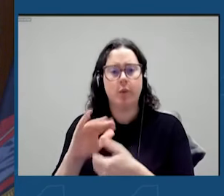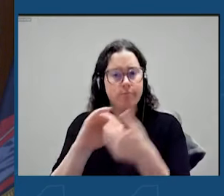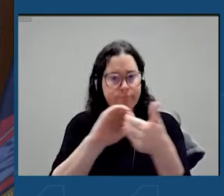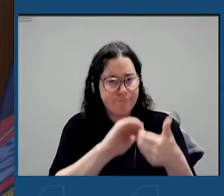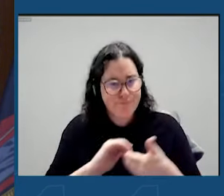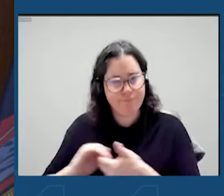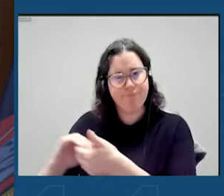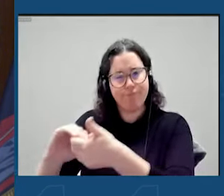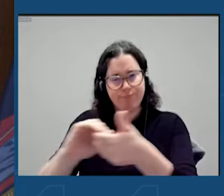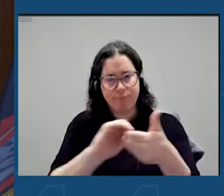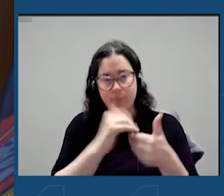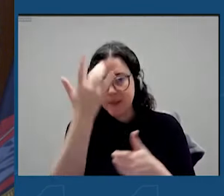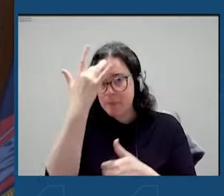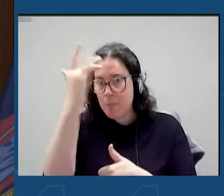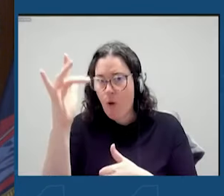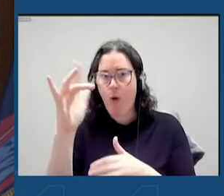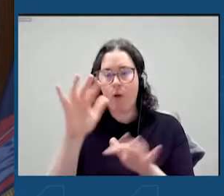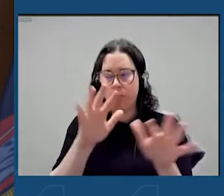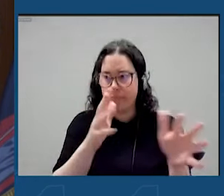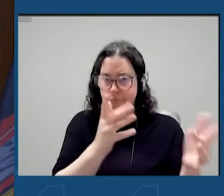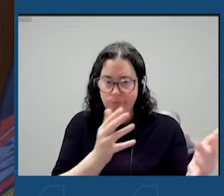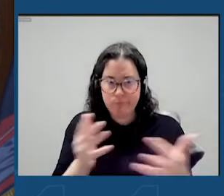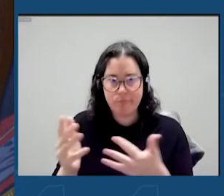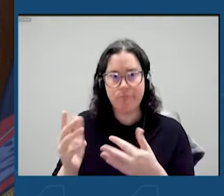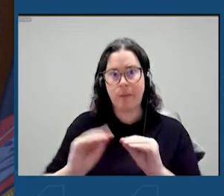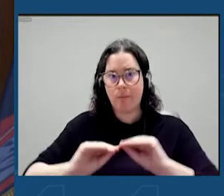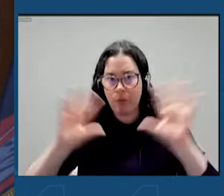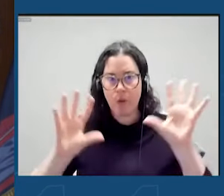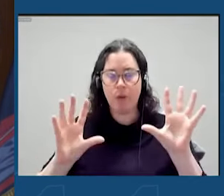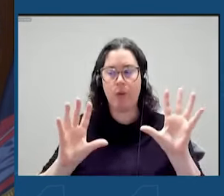a smart, common sense way to make sure that all New Yorkers